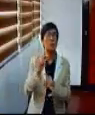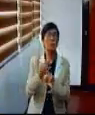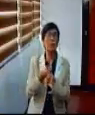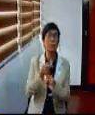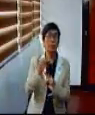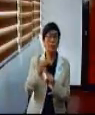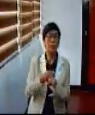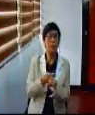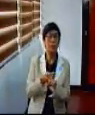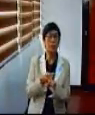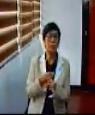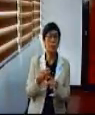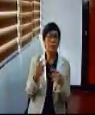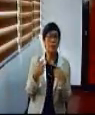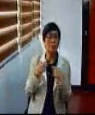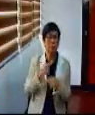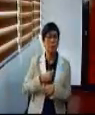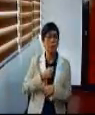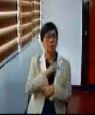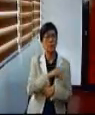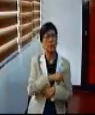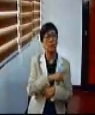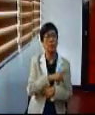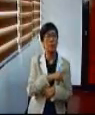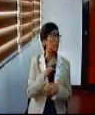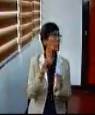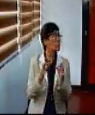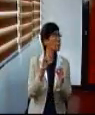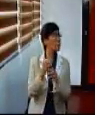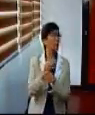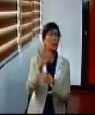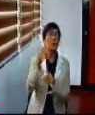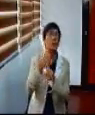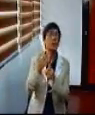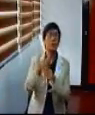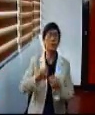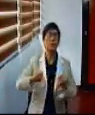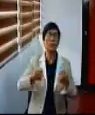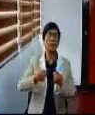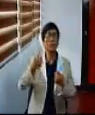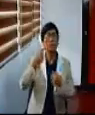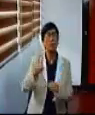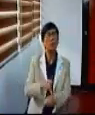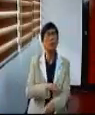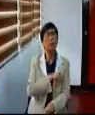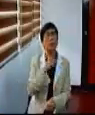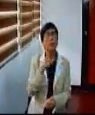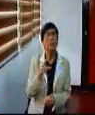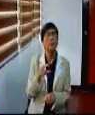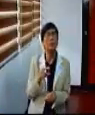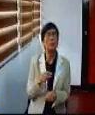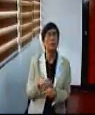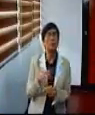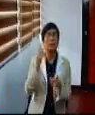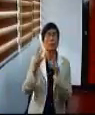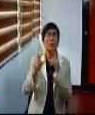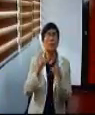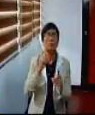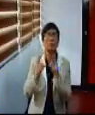in November, and we would appreciate if you could make yourself available for longer